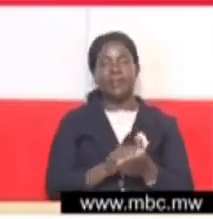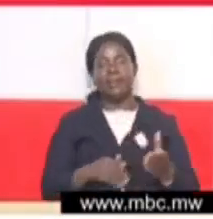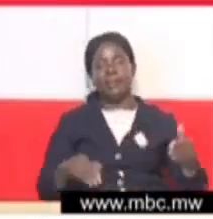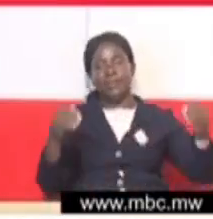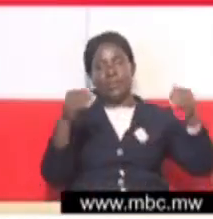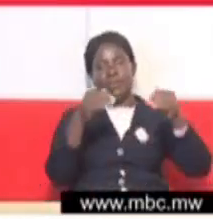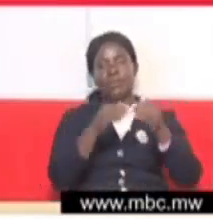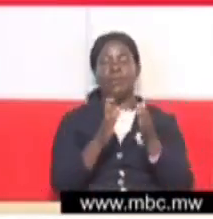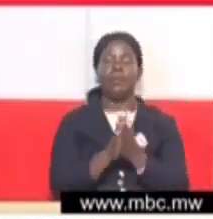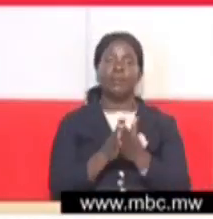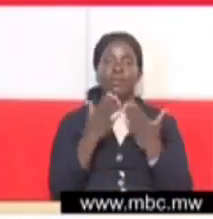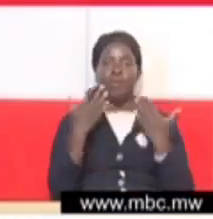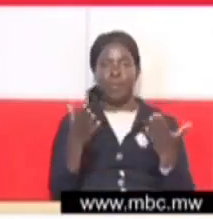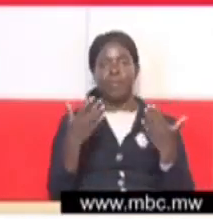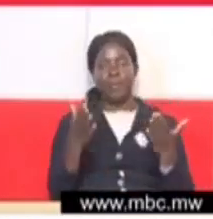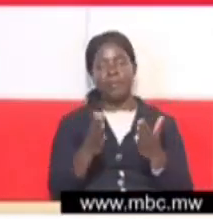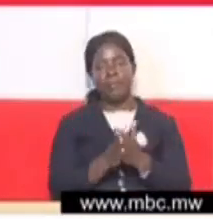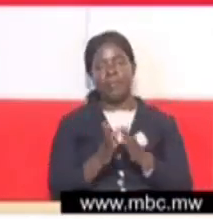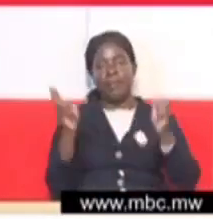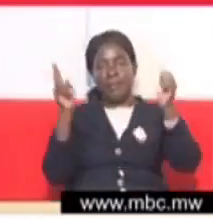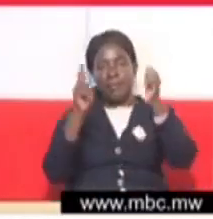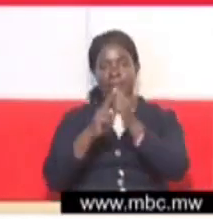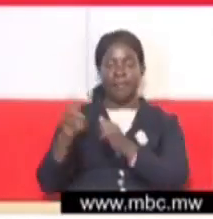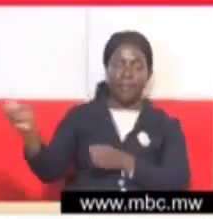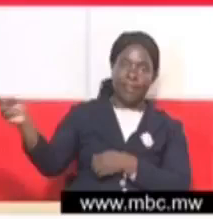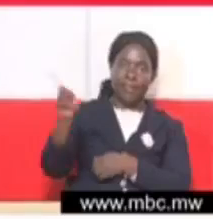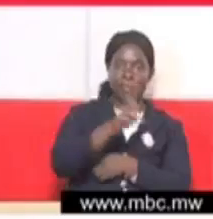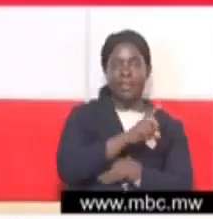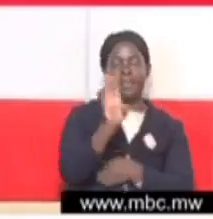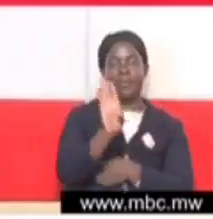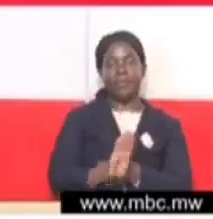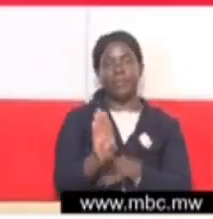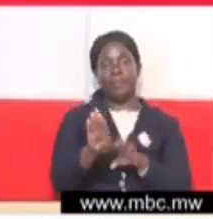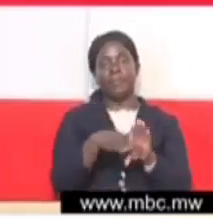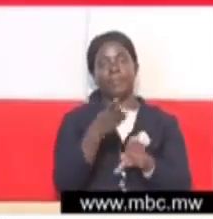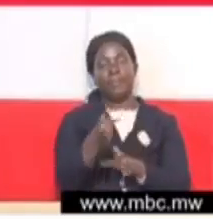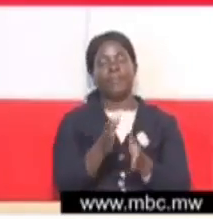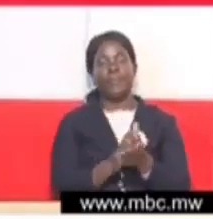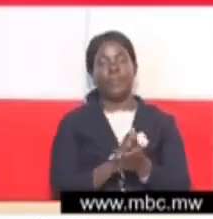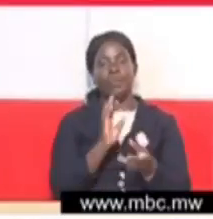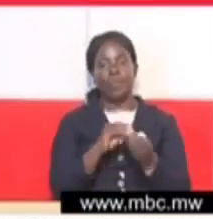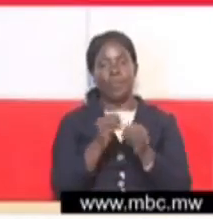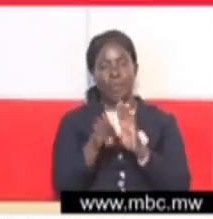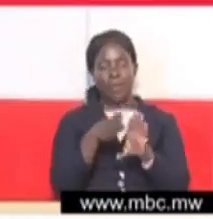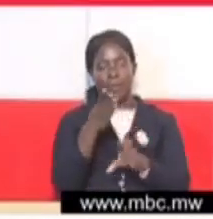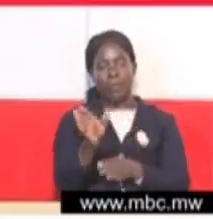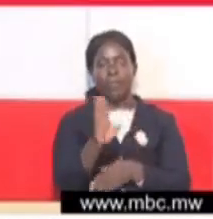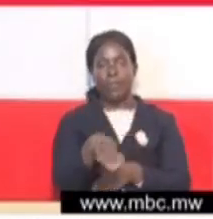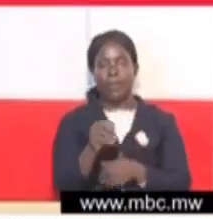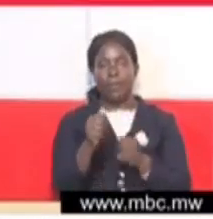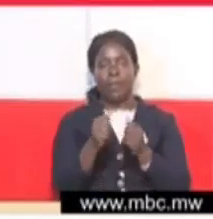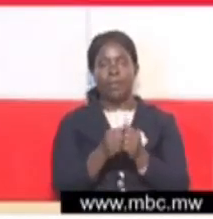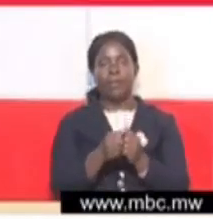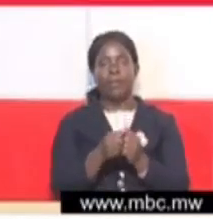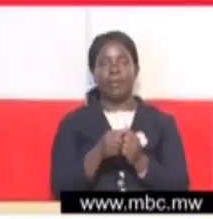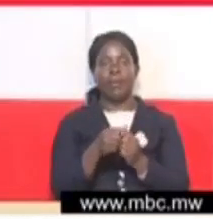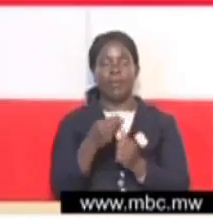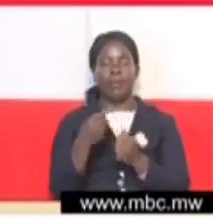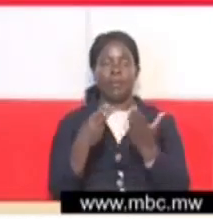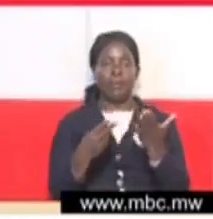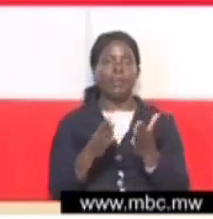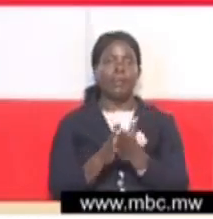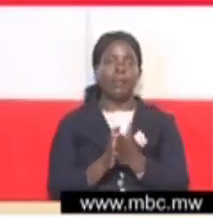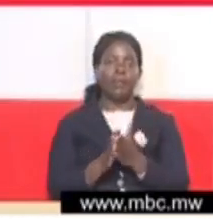for Manja SDA District in Blanda. Kuyama, who is currently ministering at Elia 47 Seventh-day